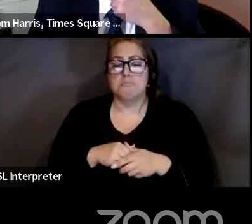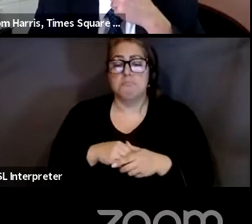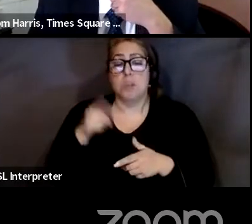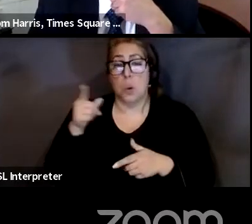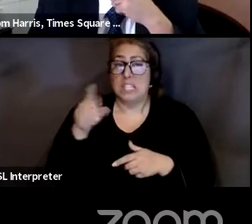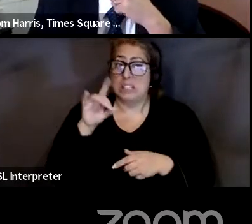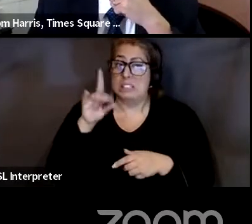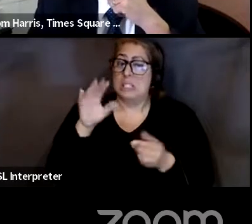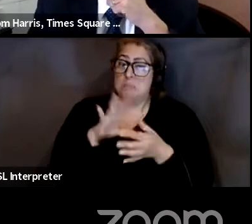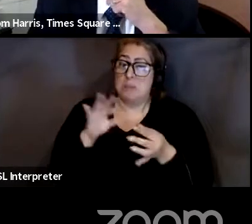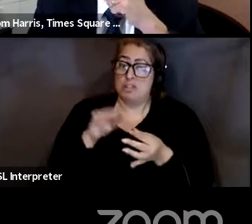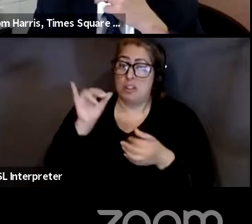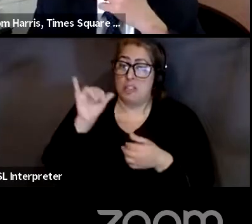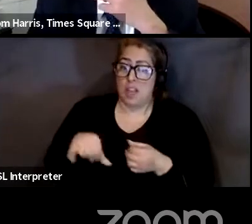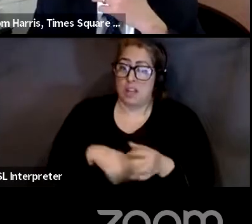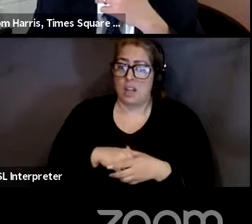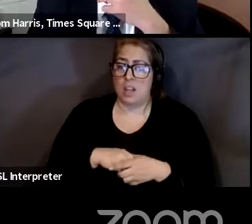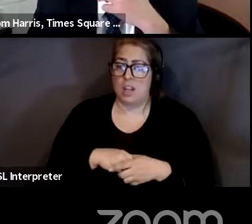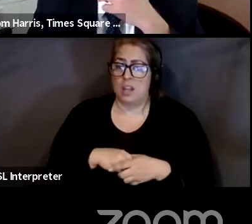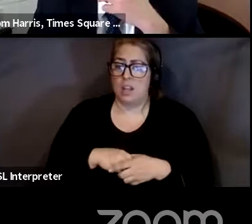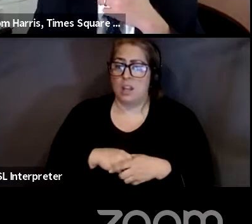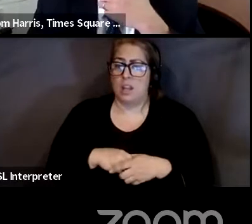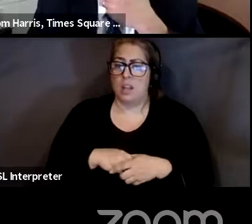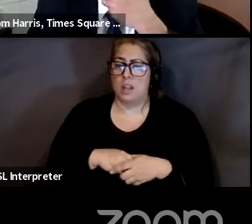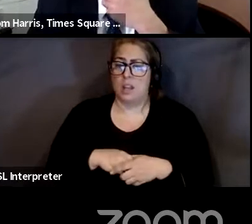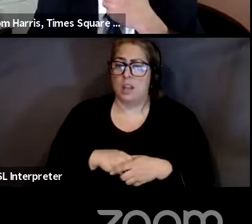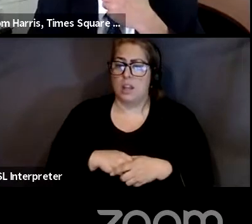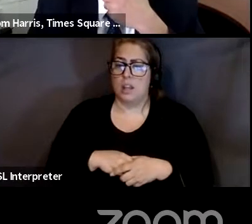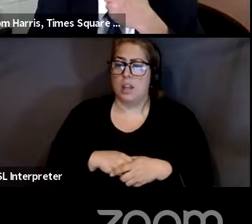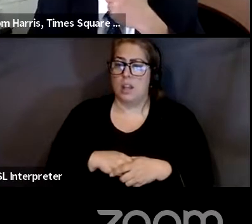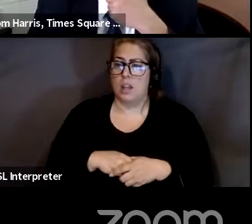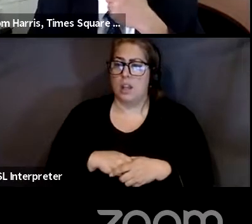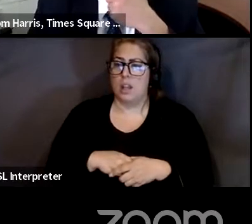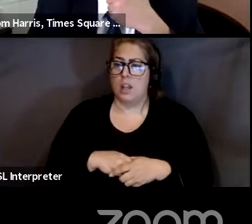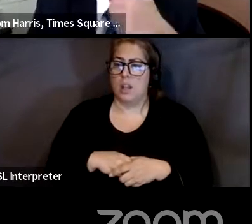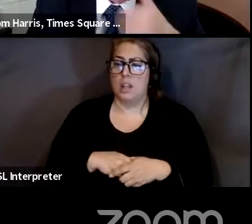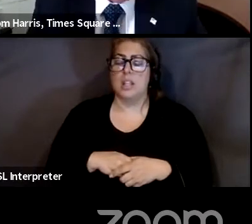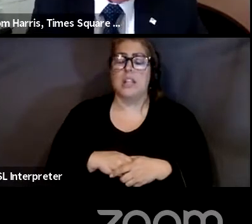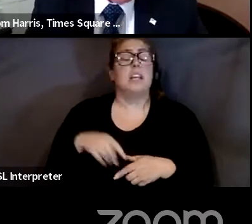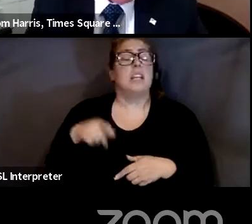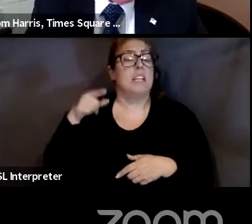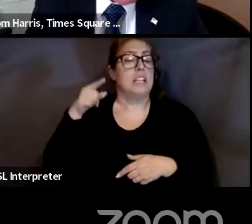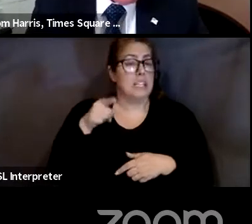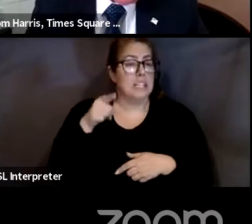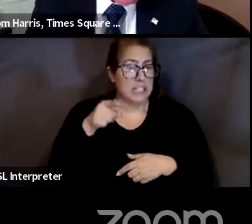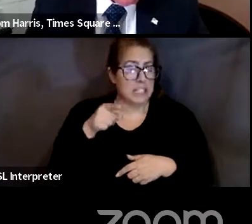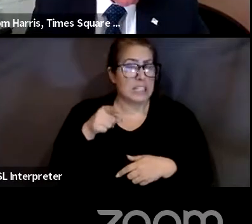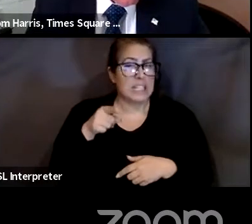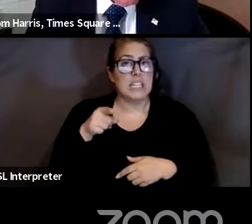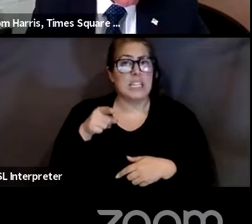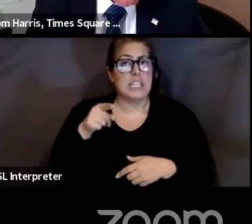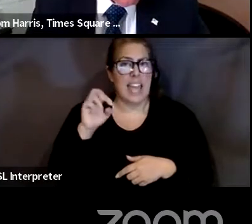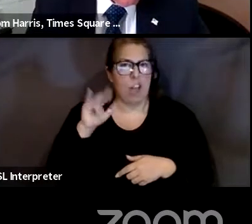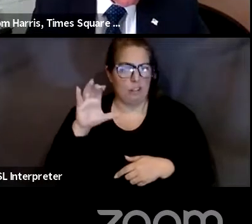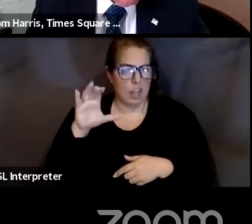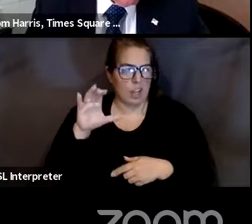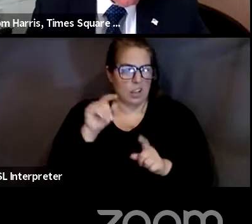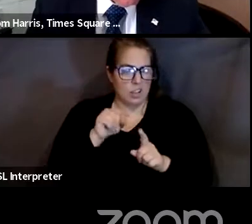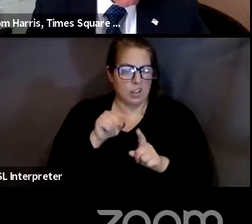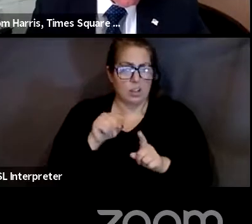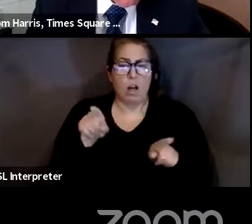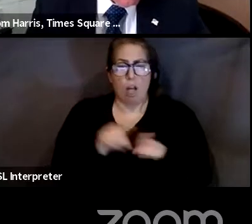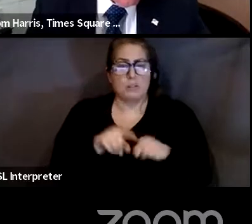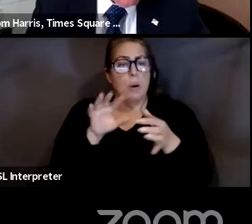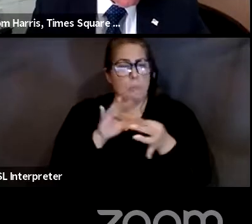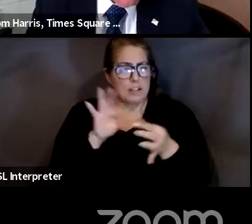shelter, into permanent supportive housing apartments. He likes to mention Fountain House and the importance